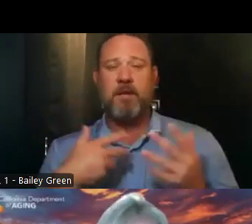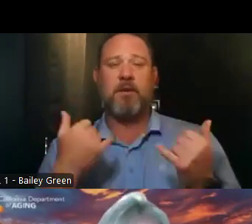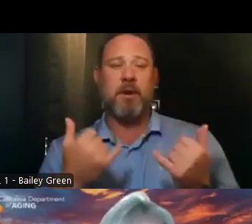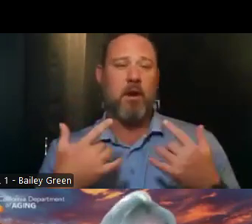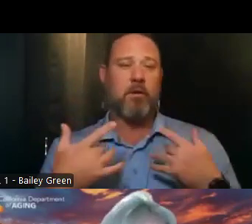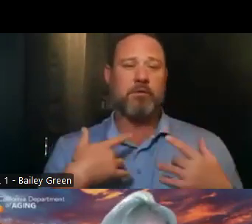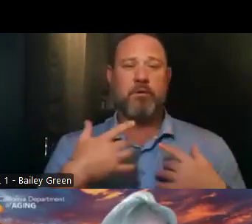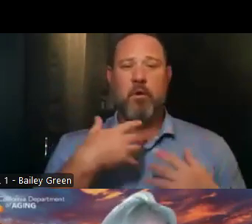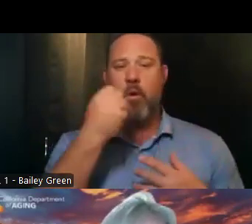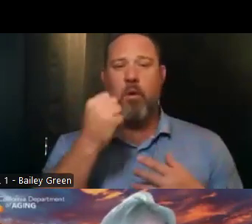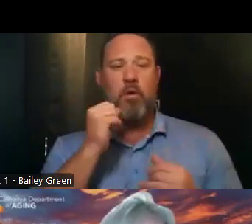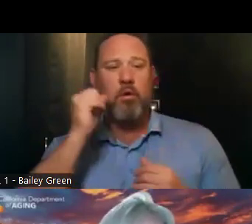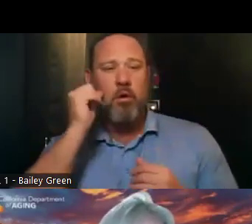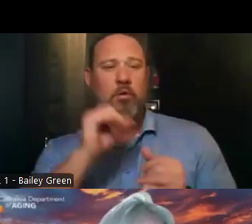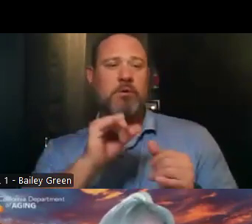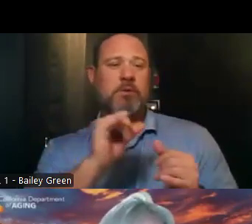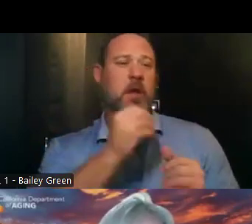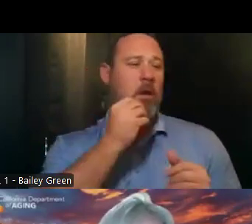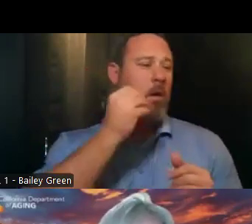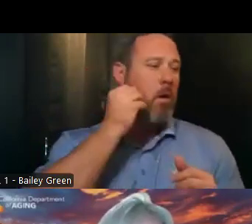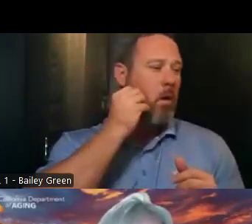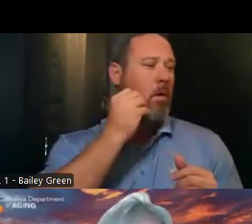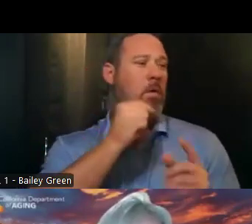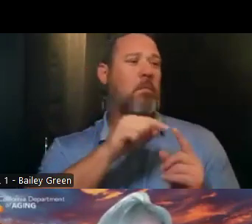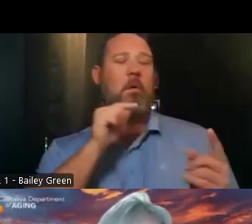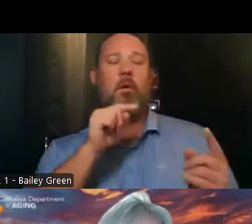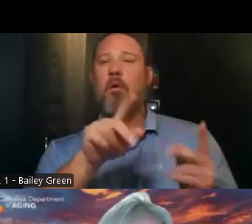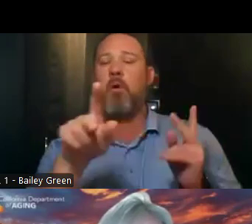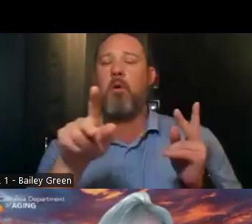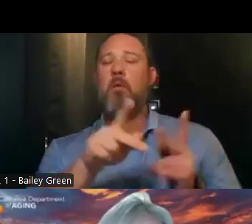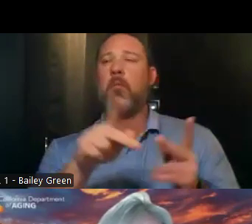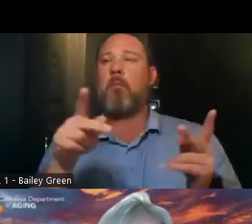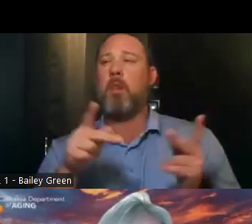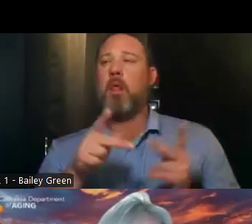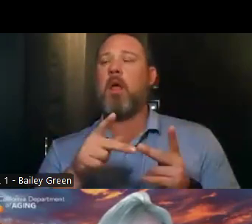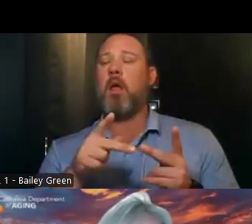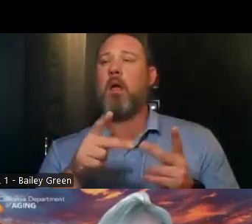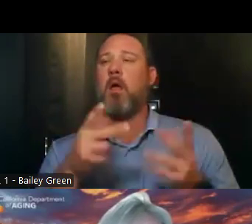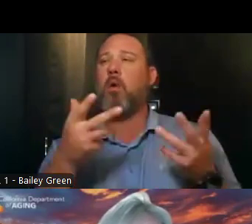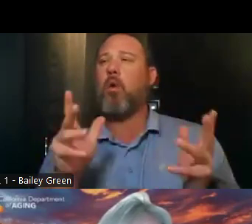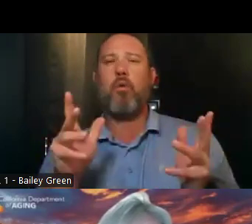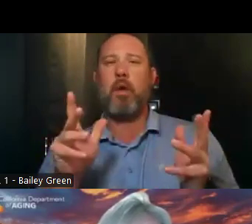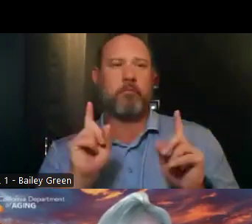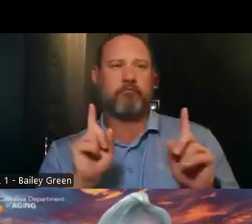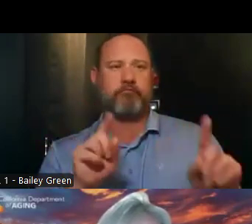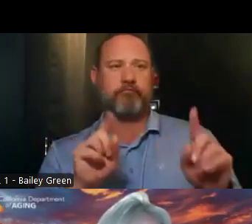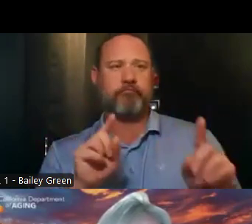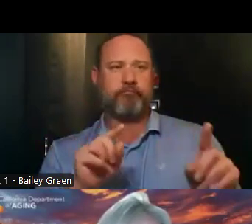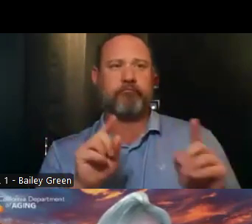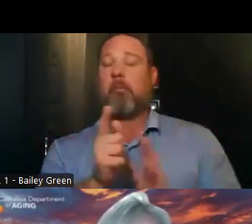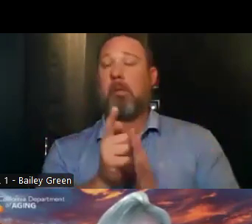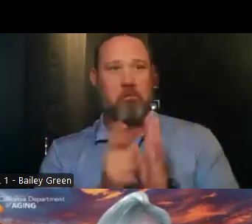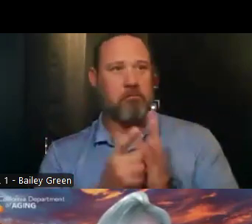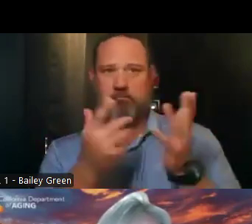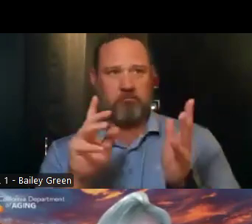lot of older adults are staying at home as opposed to going to places that they already have been going lawfully,